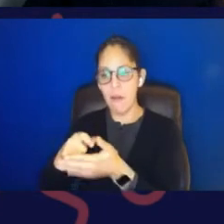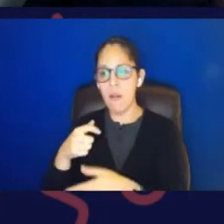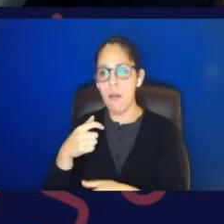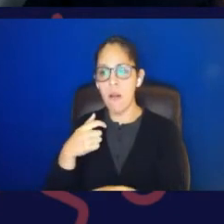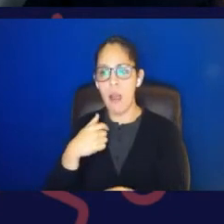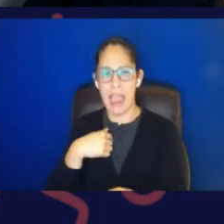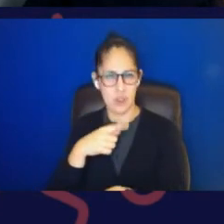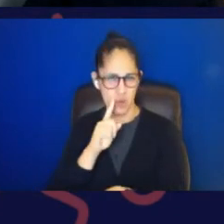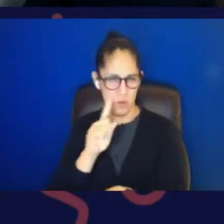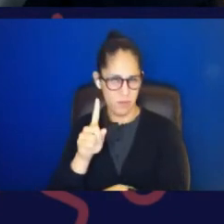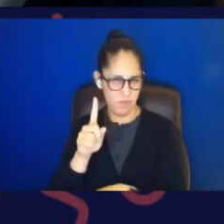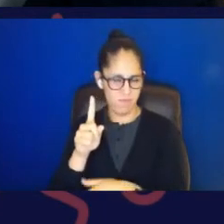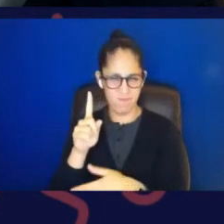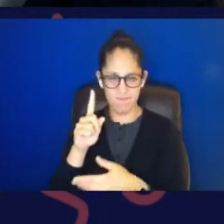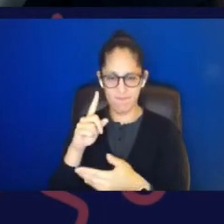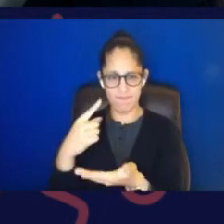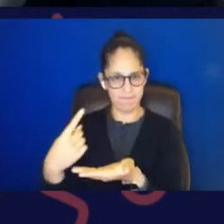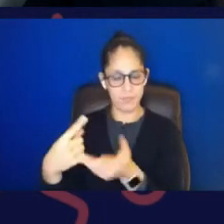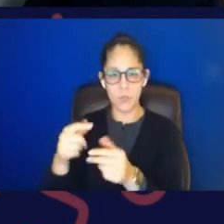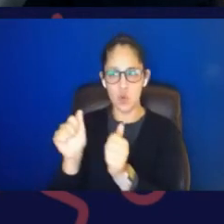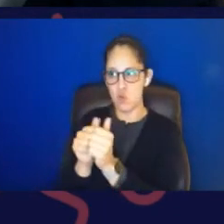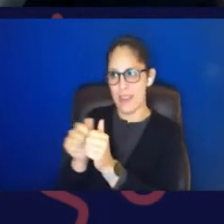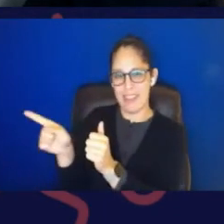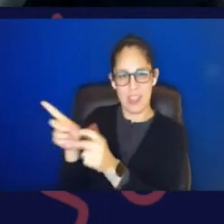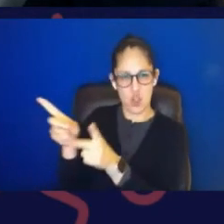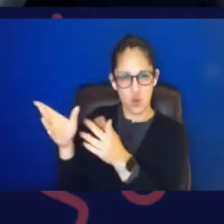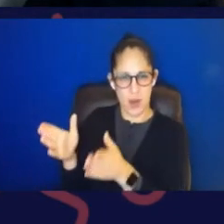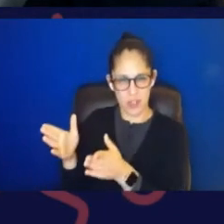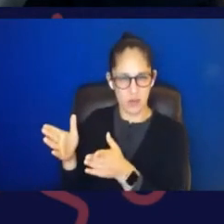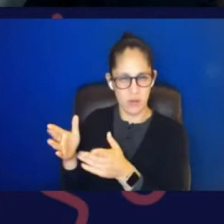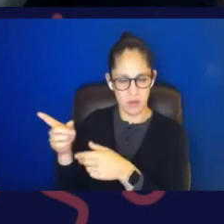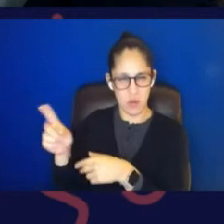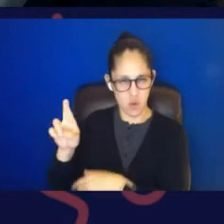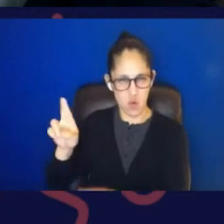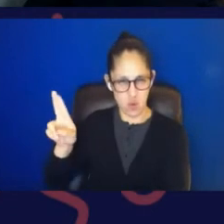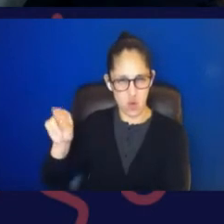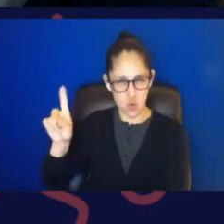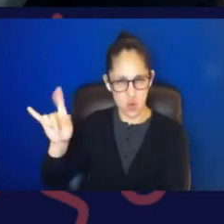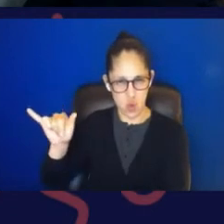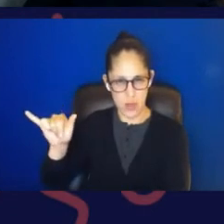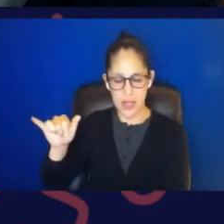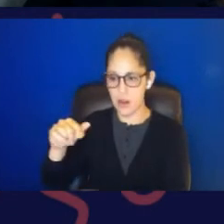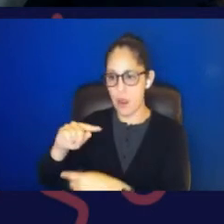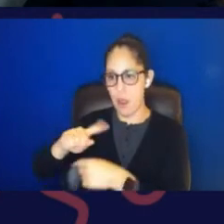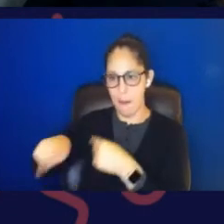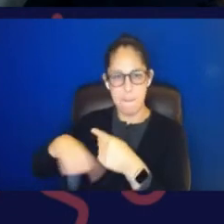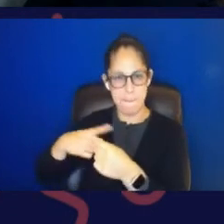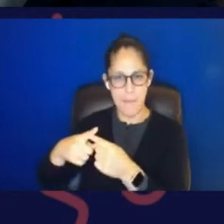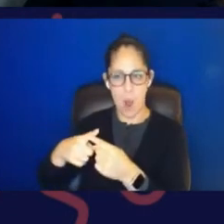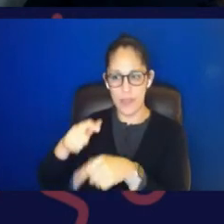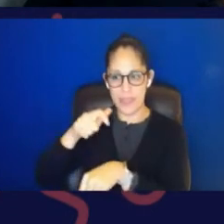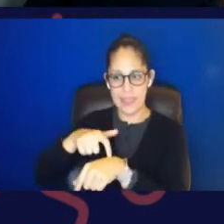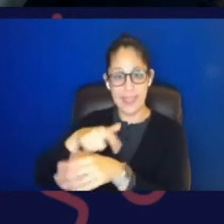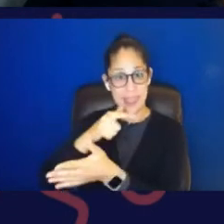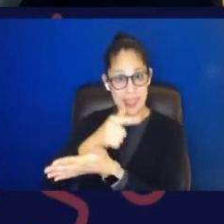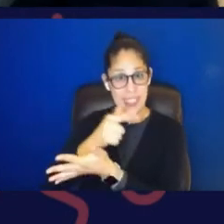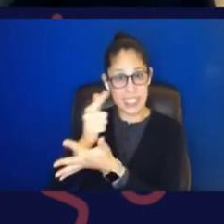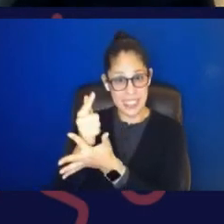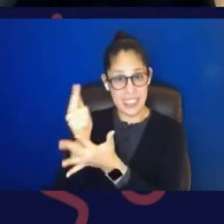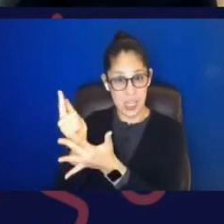Rudy was sort of talking, Rudy Ramirez, who's the director, was talking me through like the sequence that happens leading up